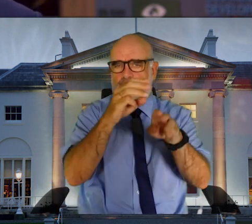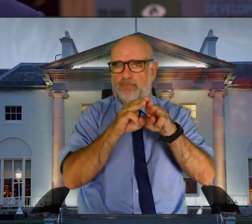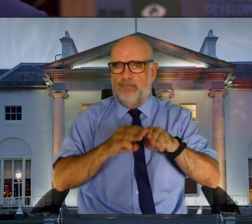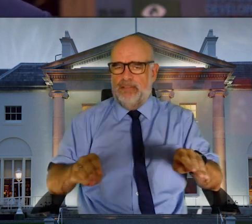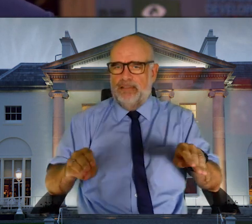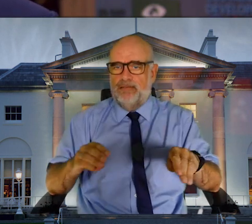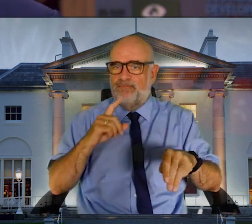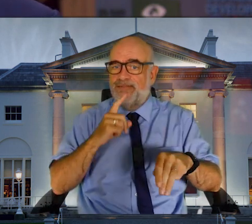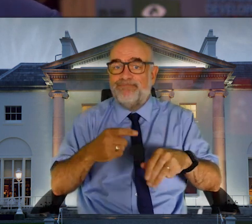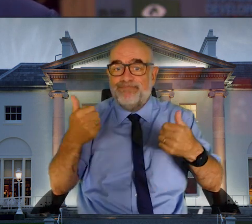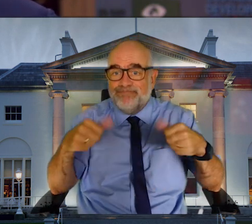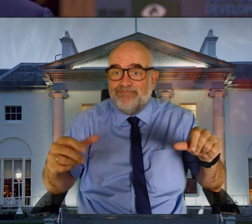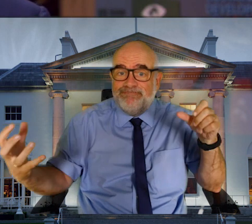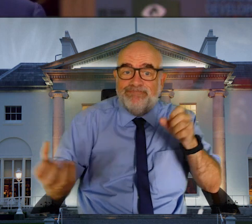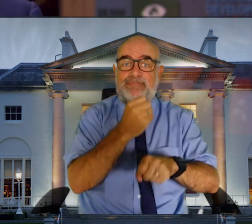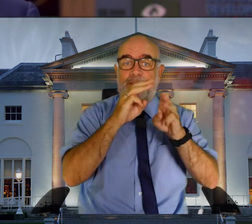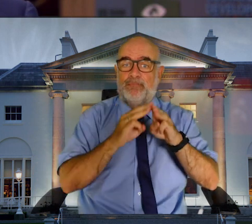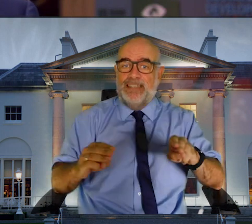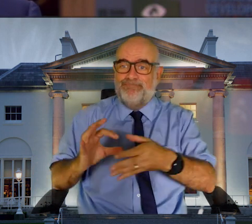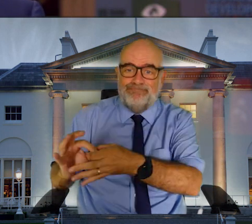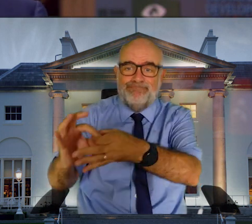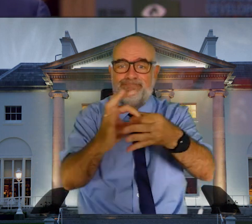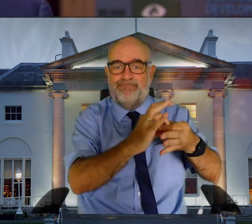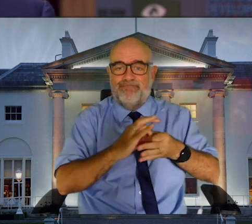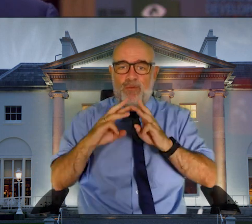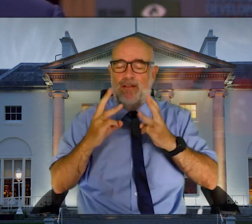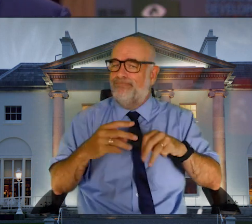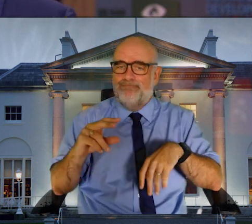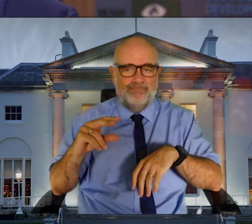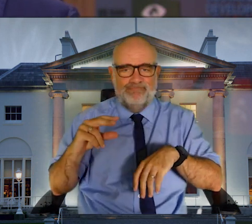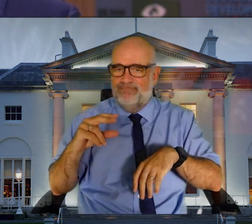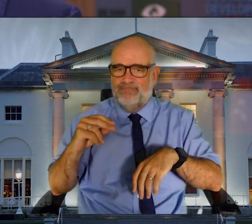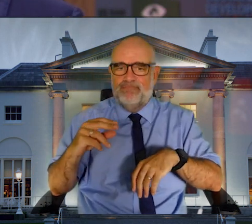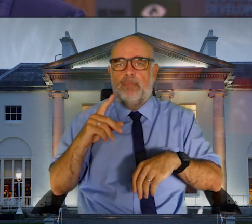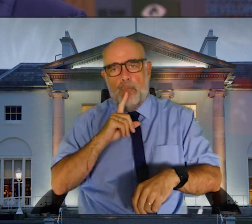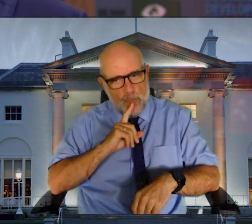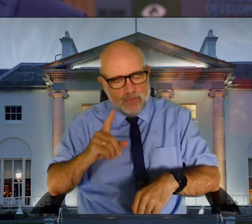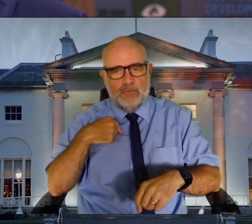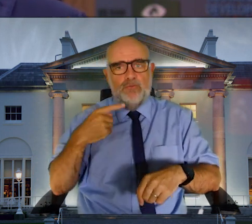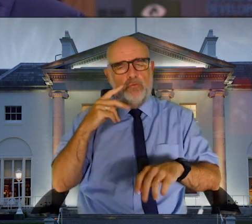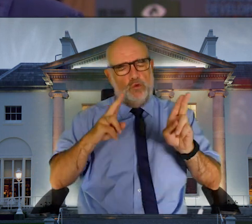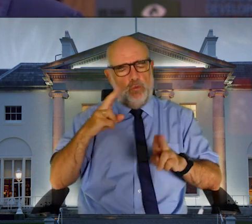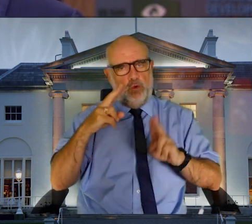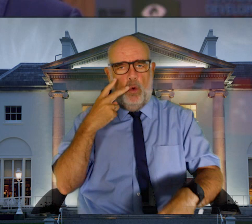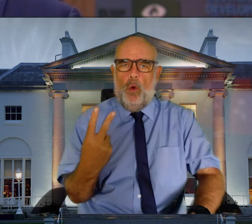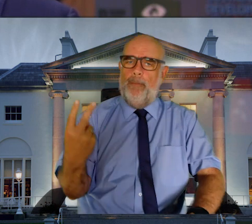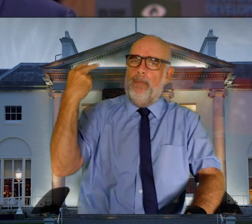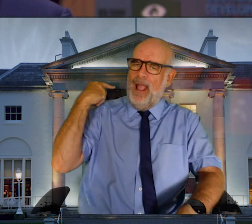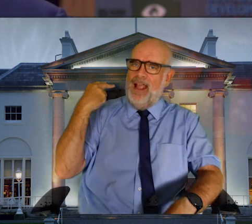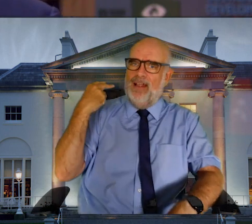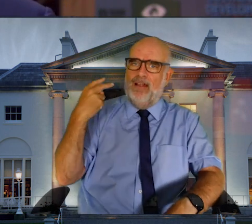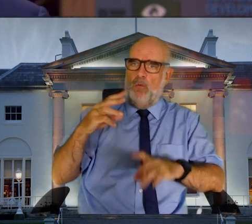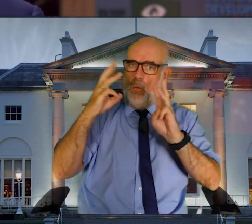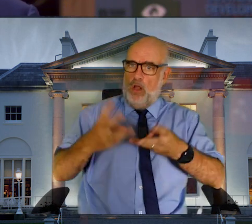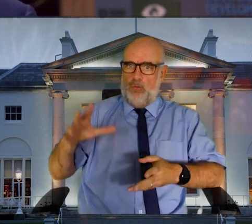United Nations remains our best prospect for peace, for united action on issues we share. The